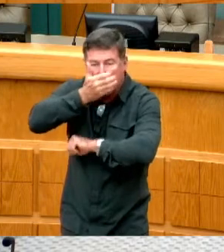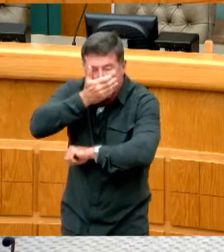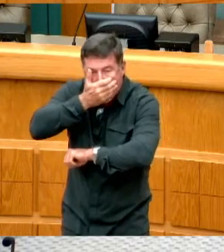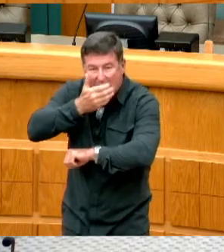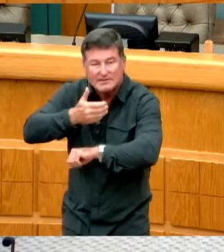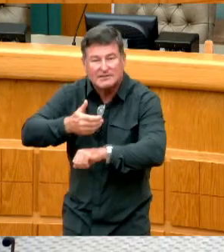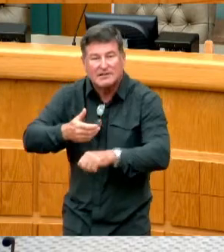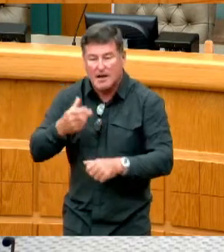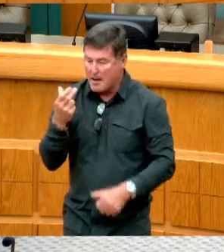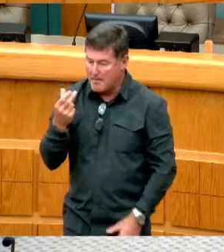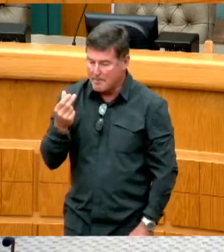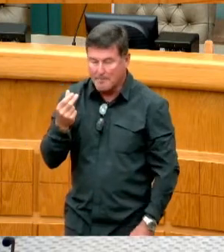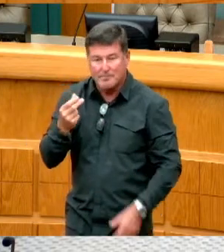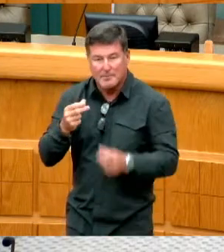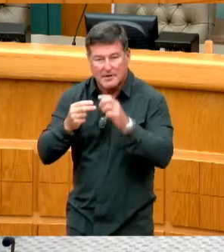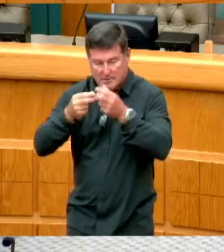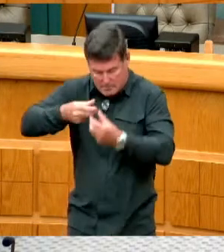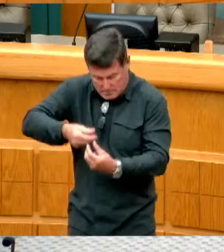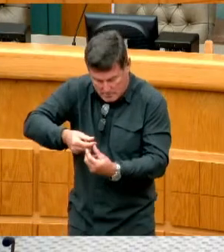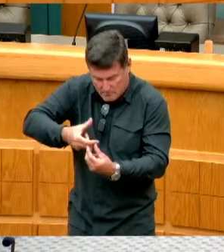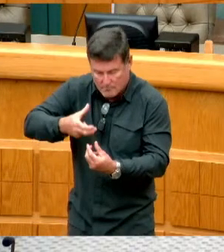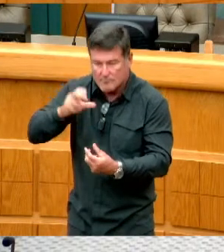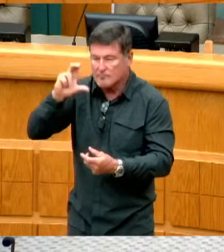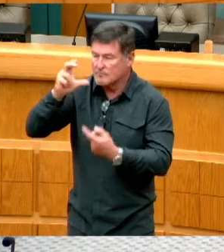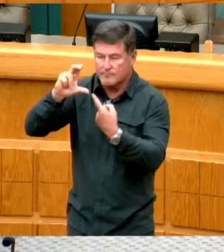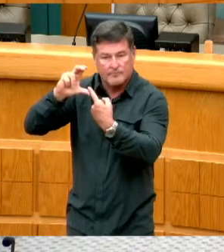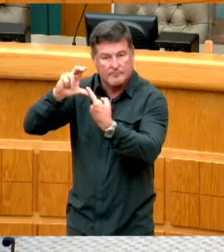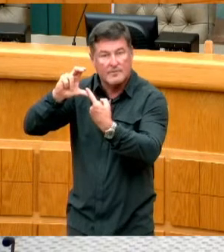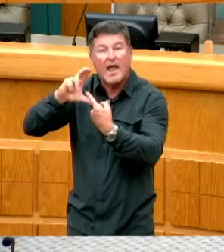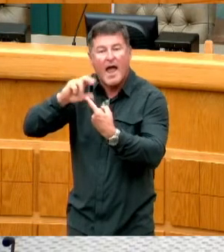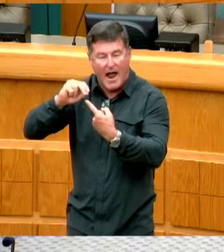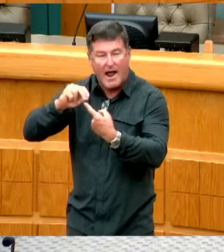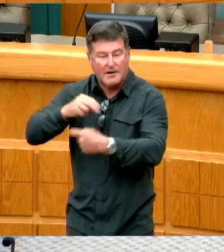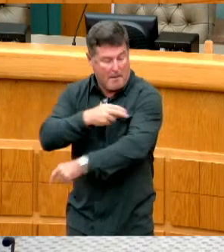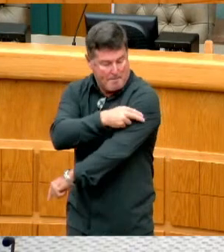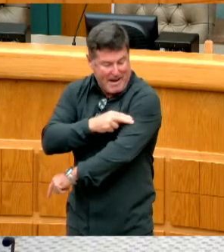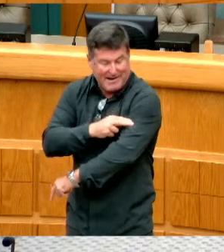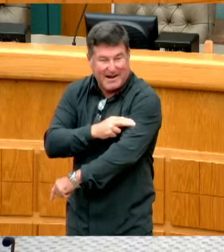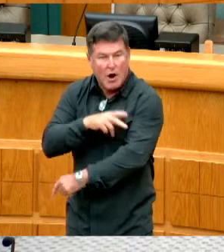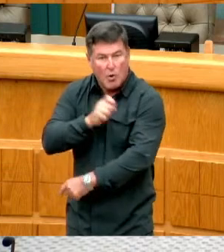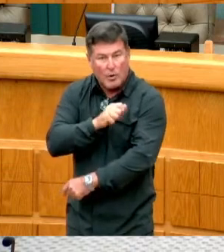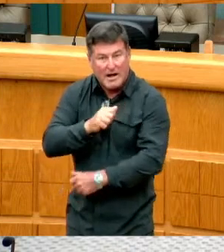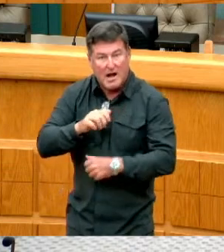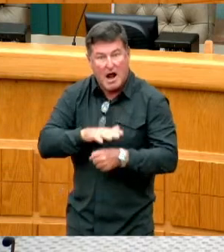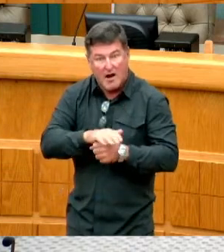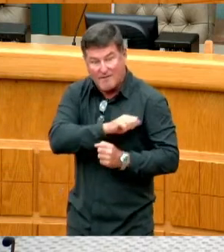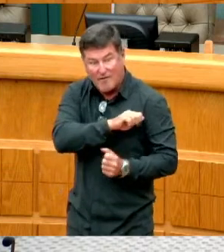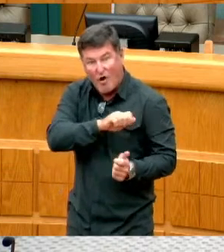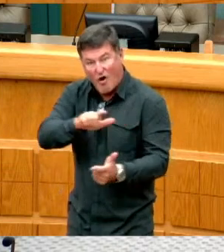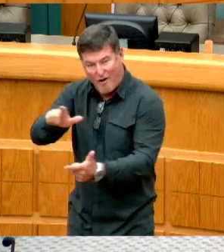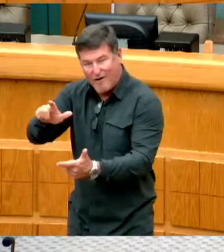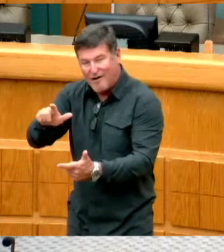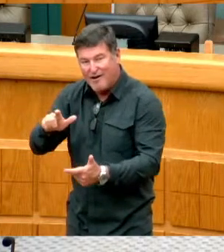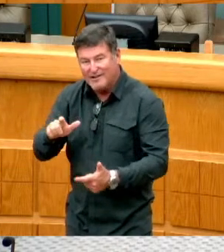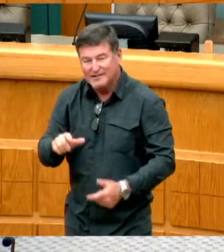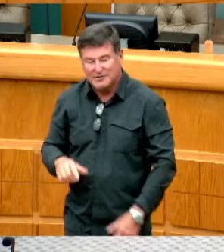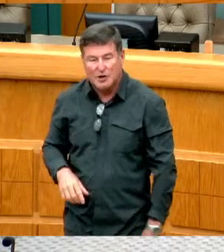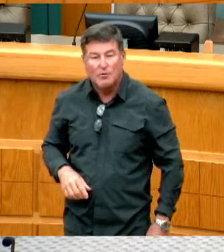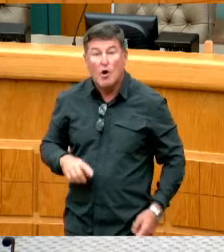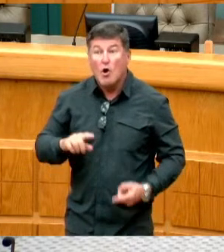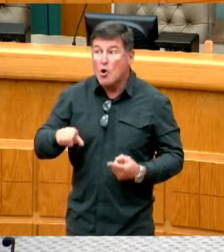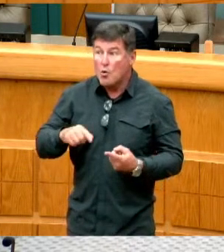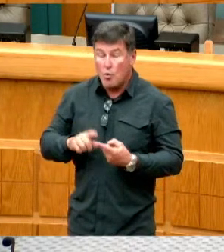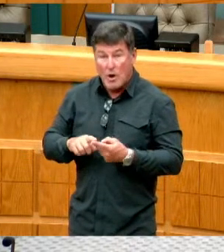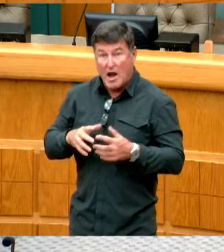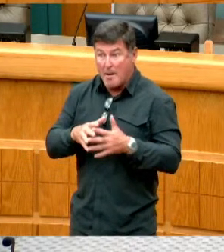Band-Aids. And when we bring all resources to bear on this problem, I'm confident that this country can make